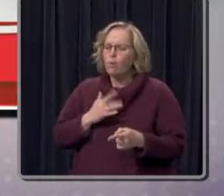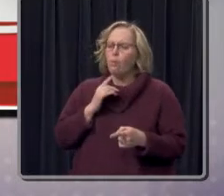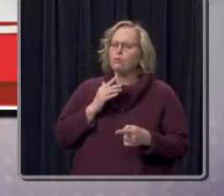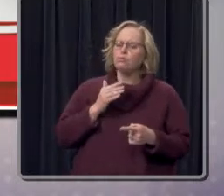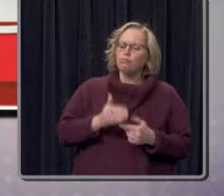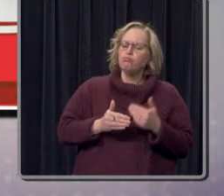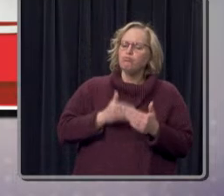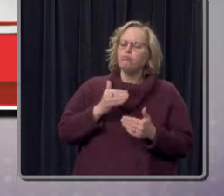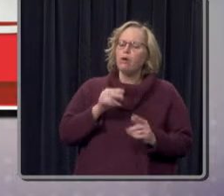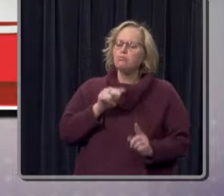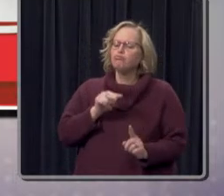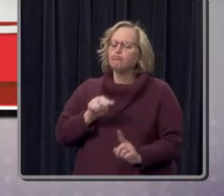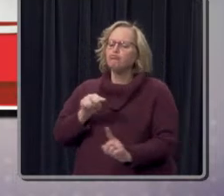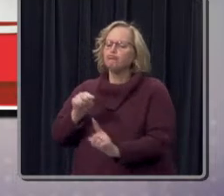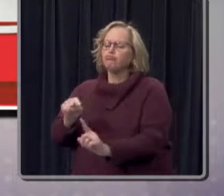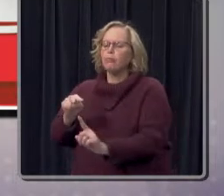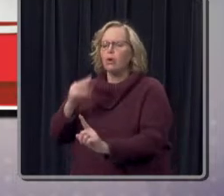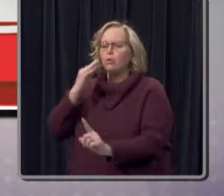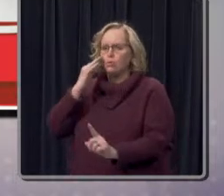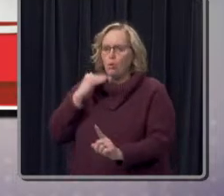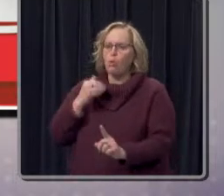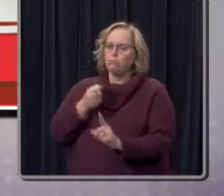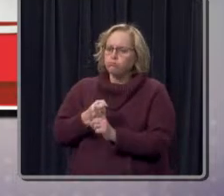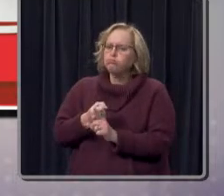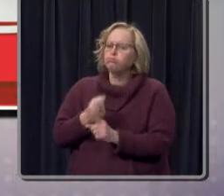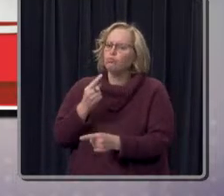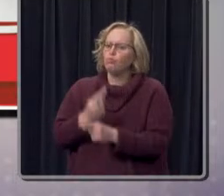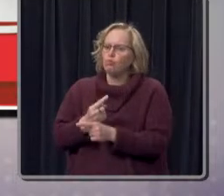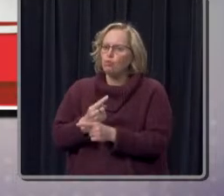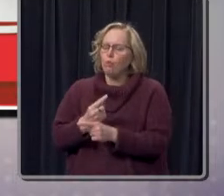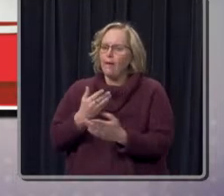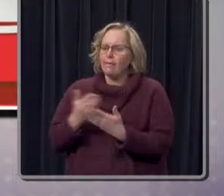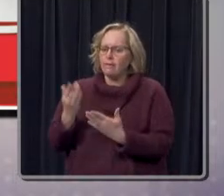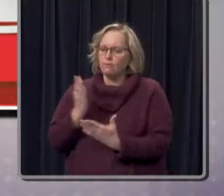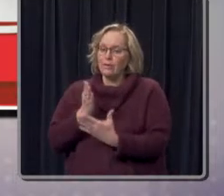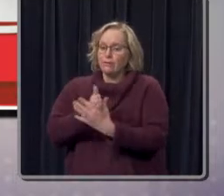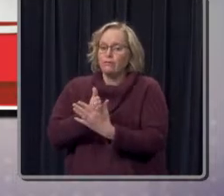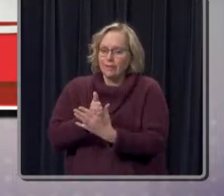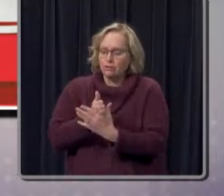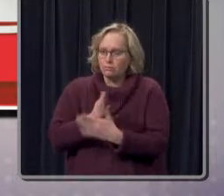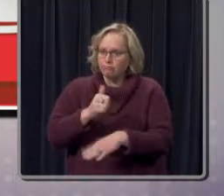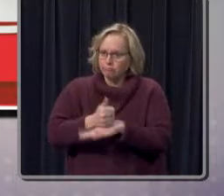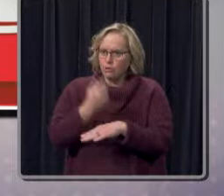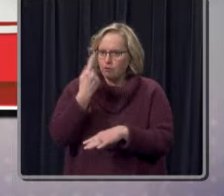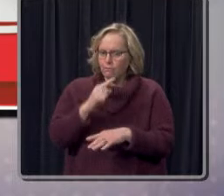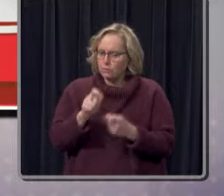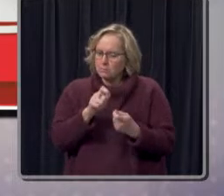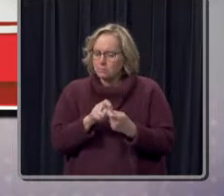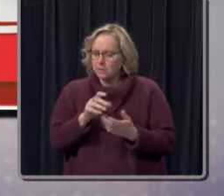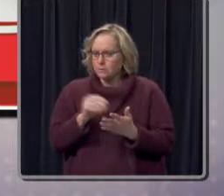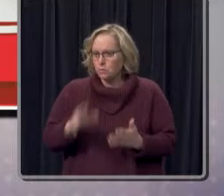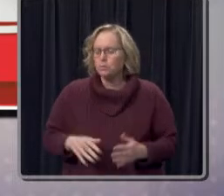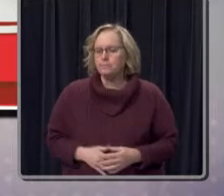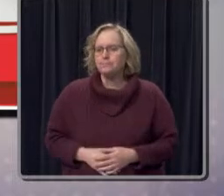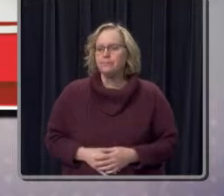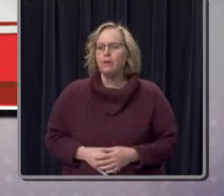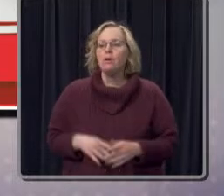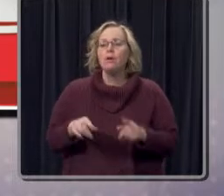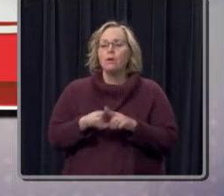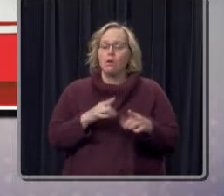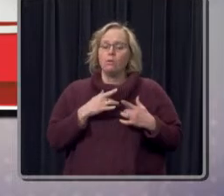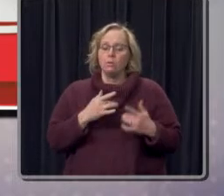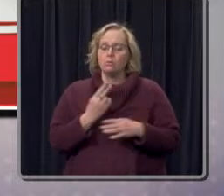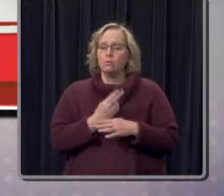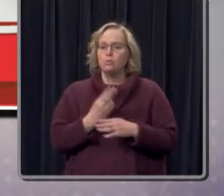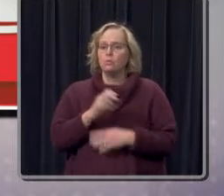way to know that we are hitting the right things in regards to the interventions that we may have in place for a student. We also utilize